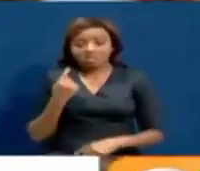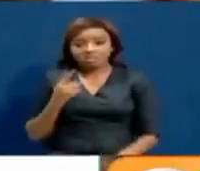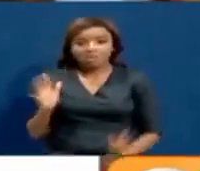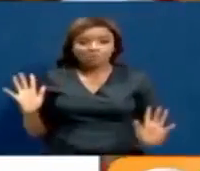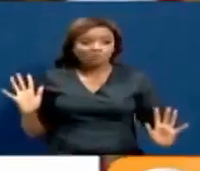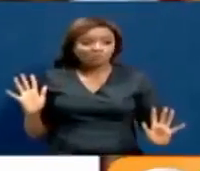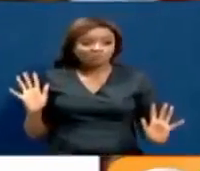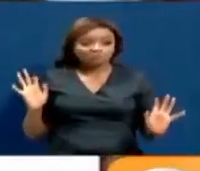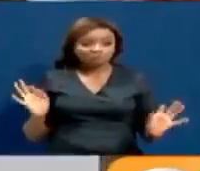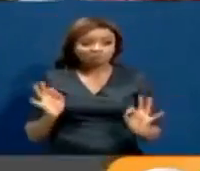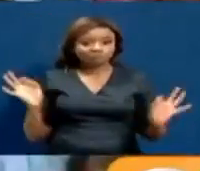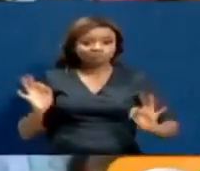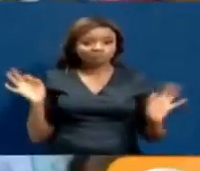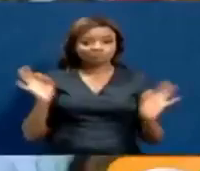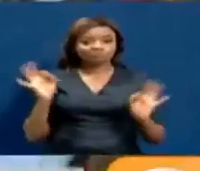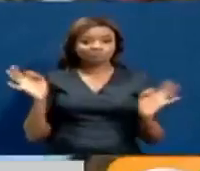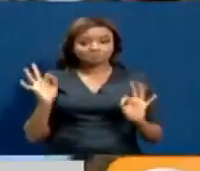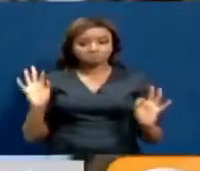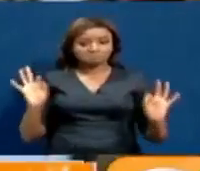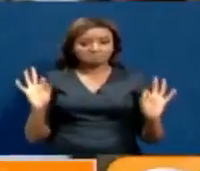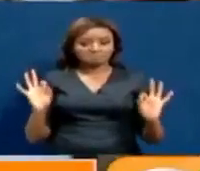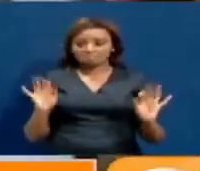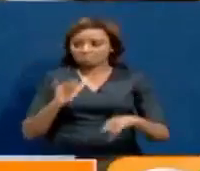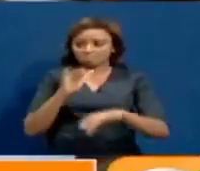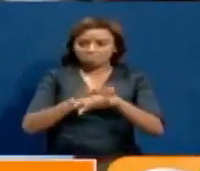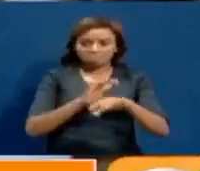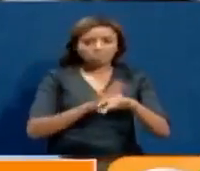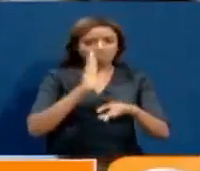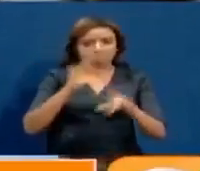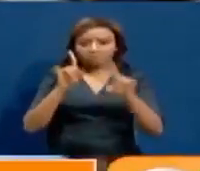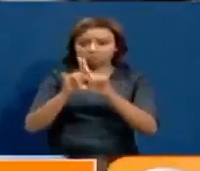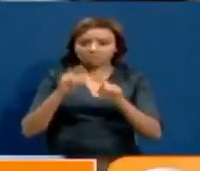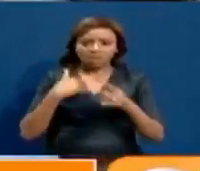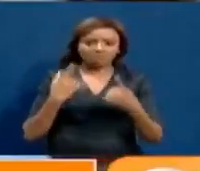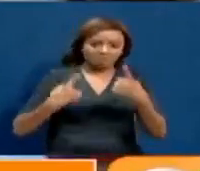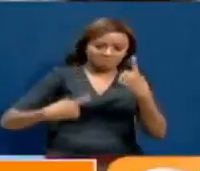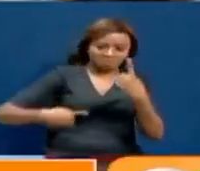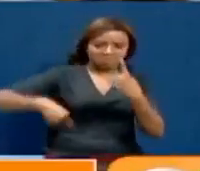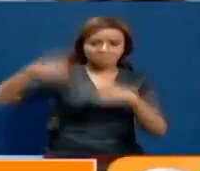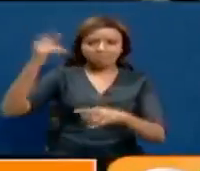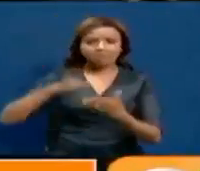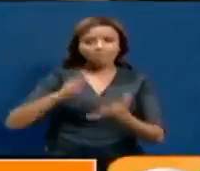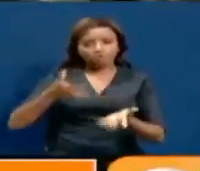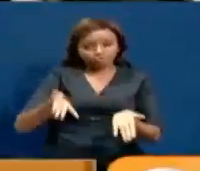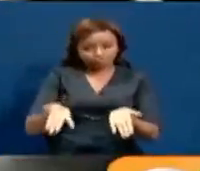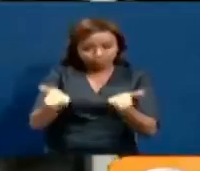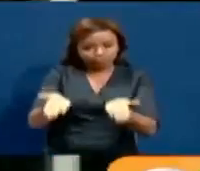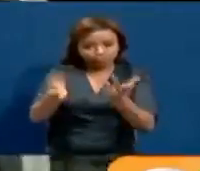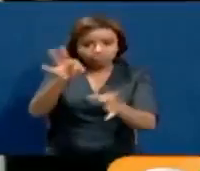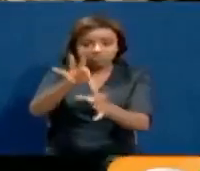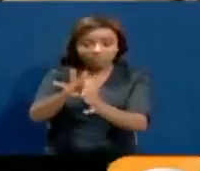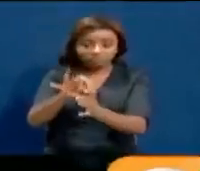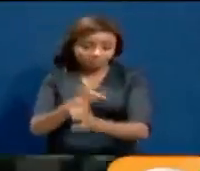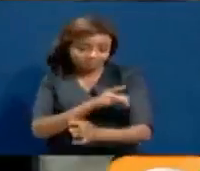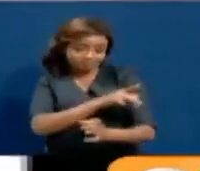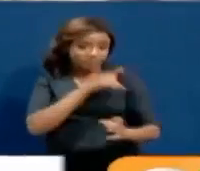What a great victory we had, and we're going to have an even bigger victory. Get out there and vote. Joe Biden will